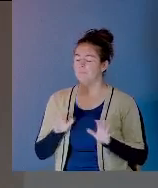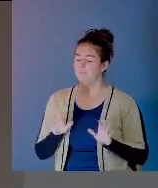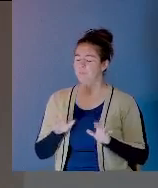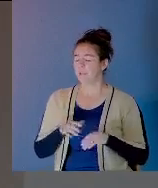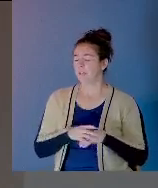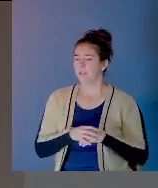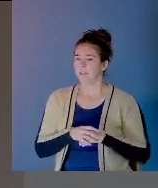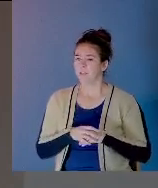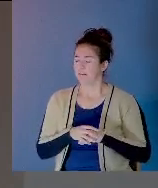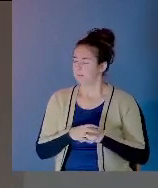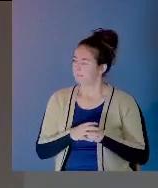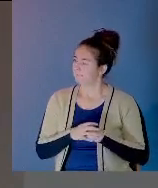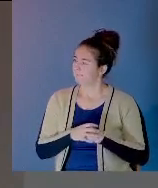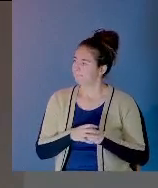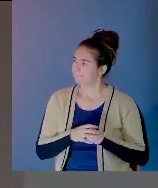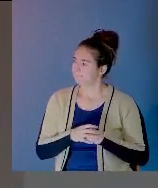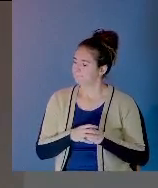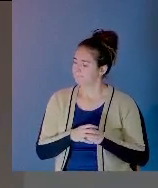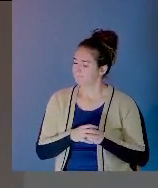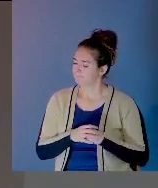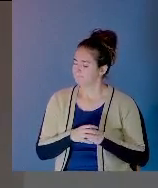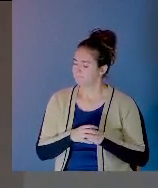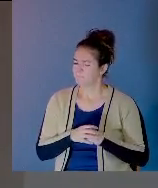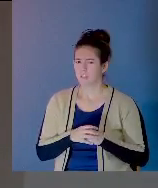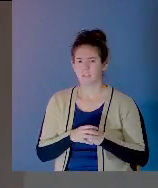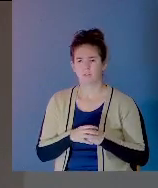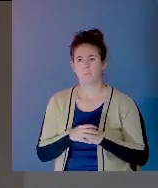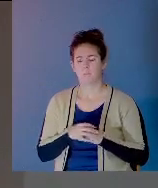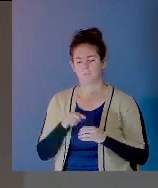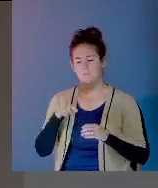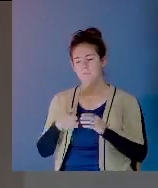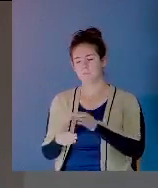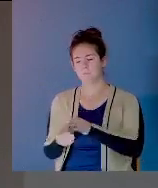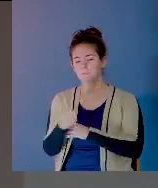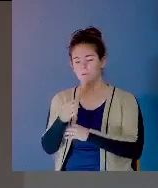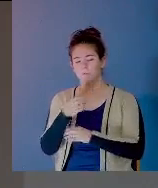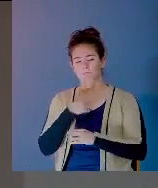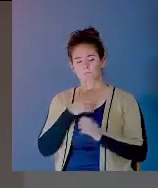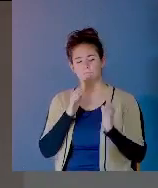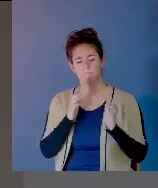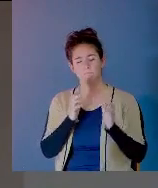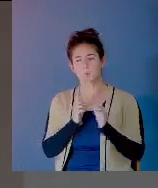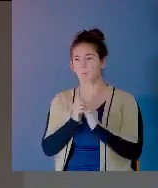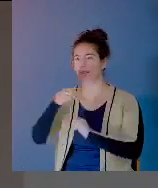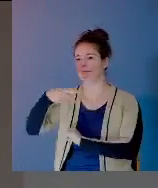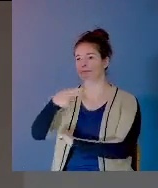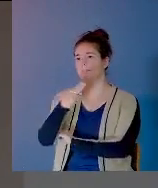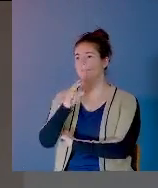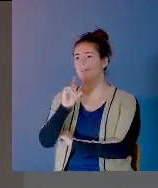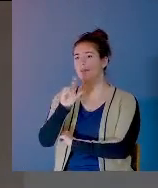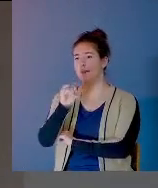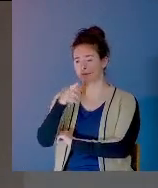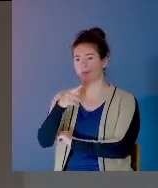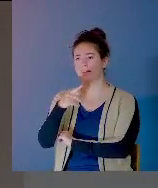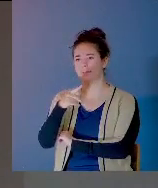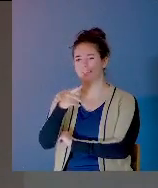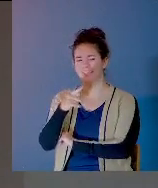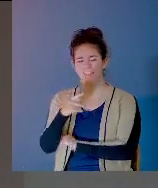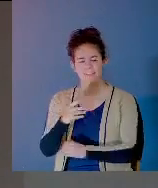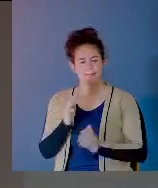It's been, I was talking to Philip this morning about things that have happened to us in the last 2 years.